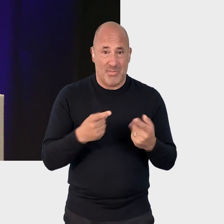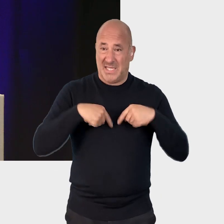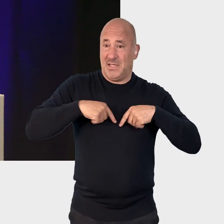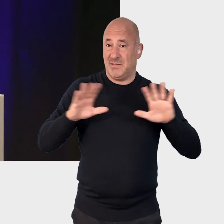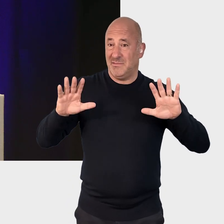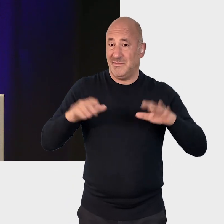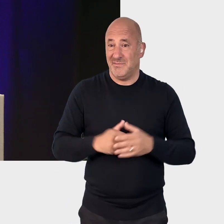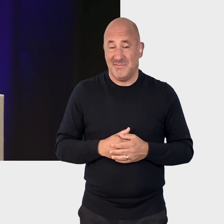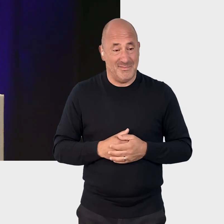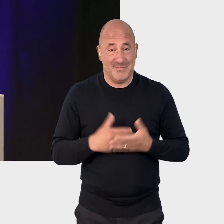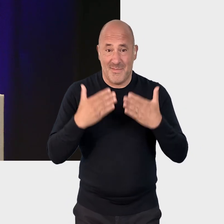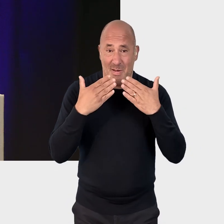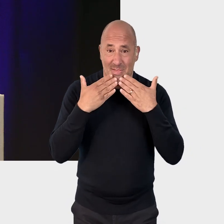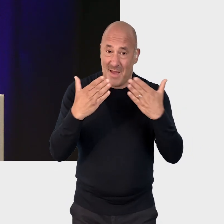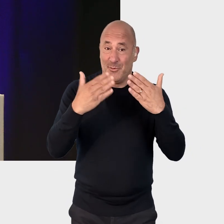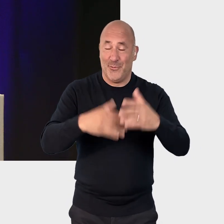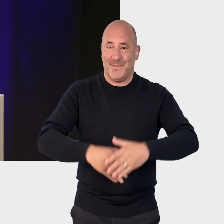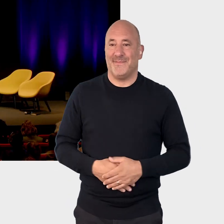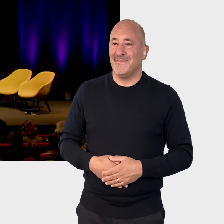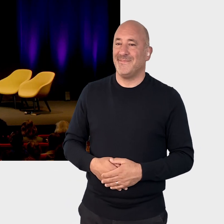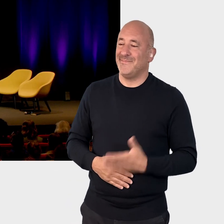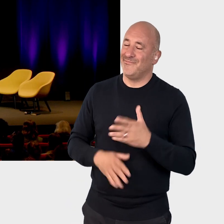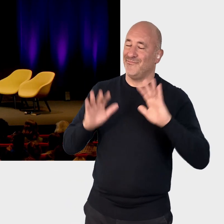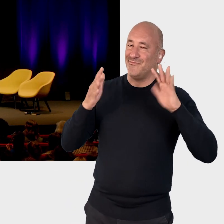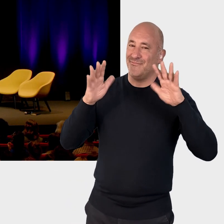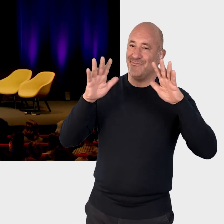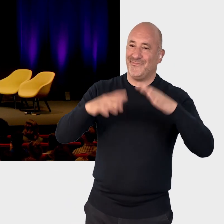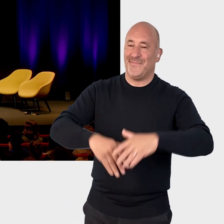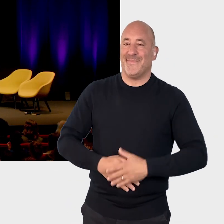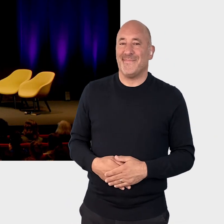the visiting artists. That's us. Thank you very much.